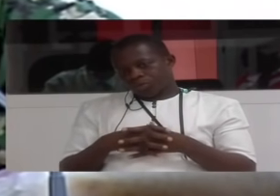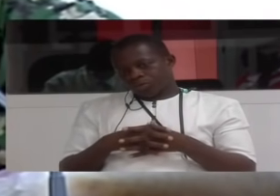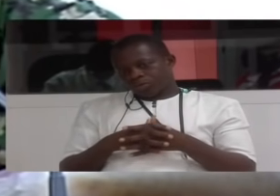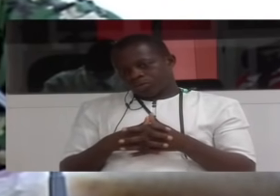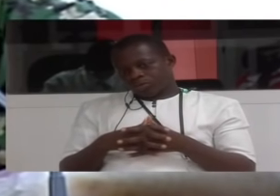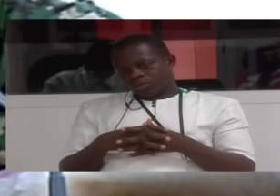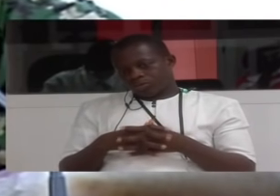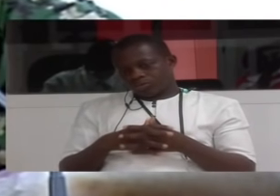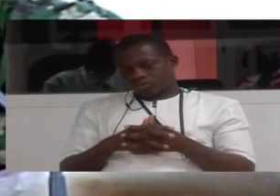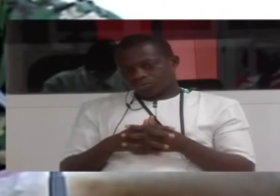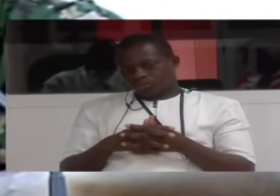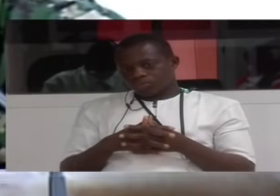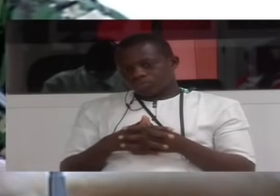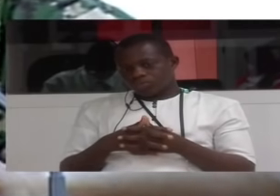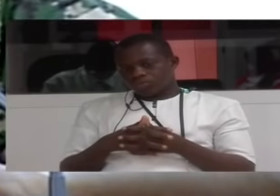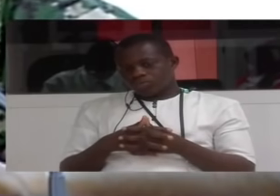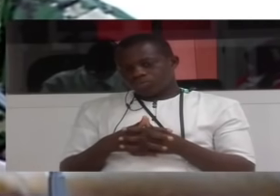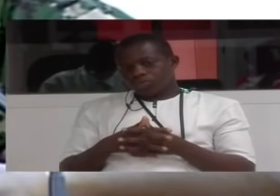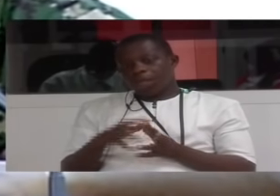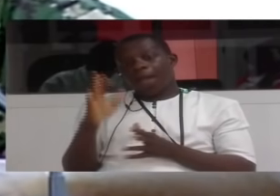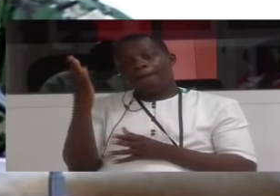liggey pour soldat liggey bu soldat.